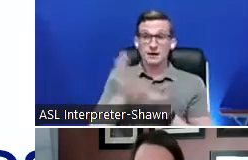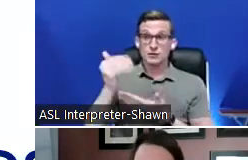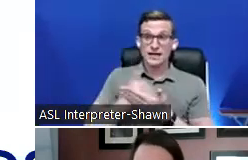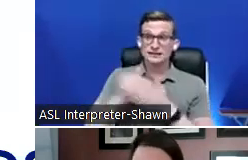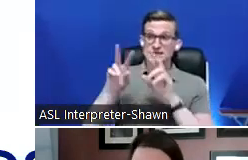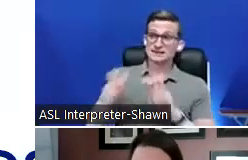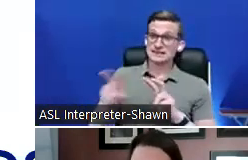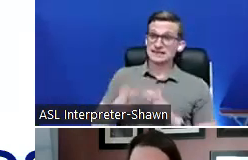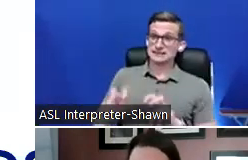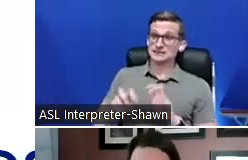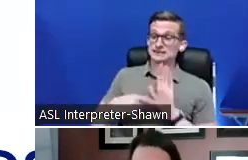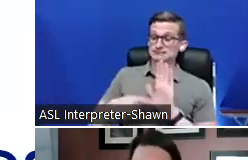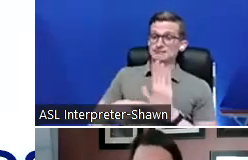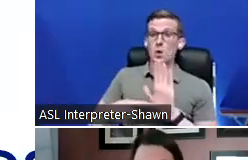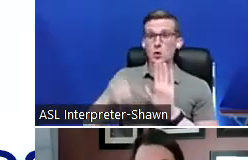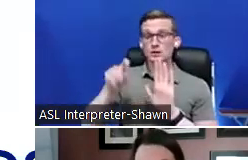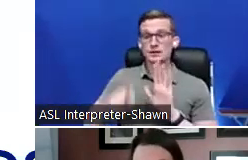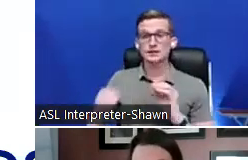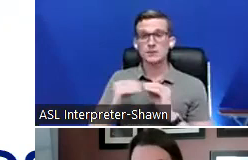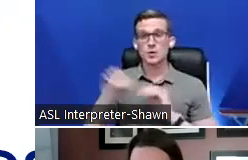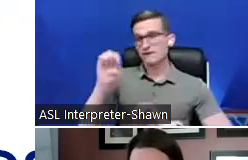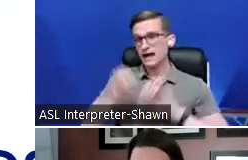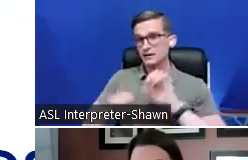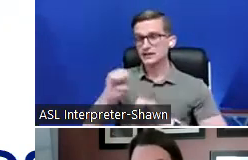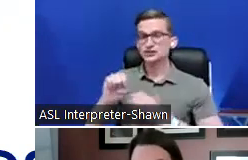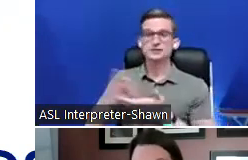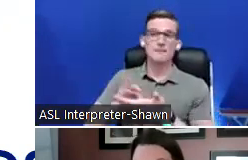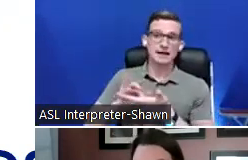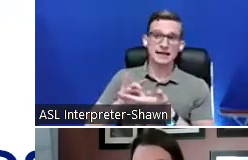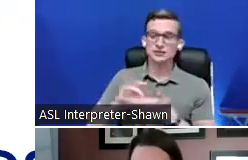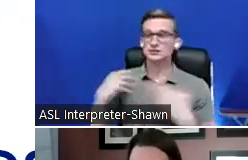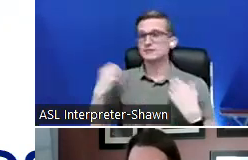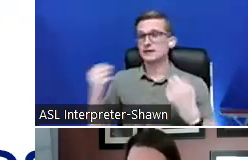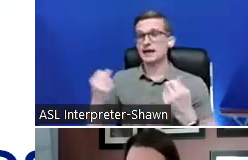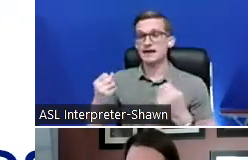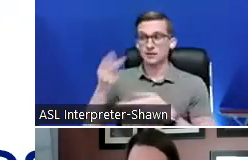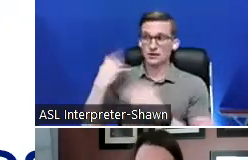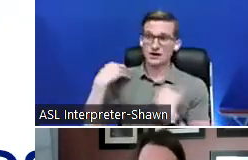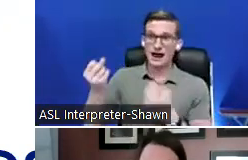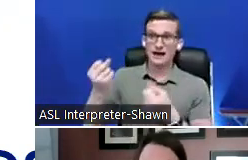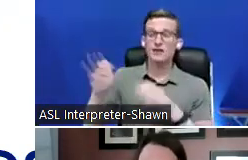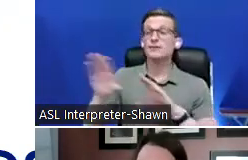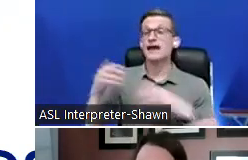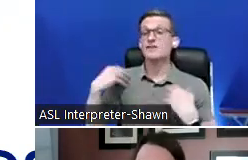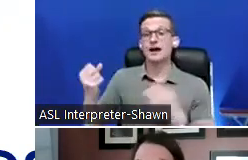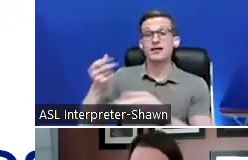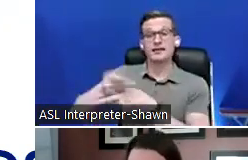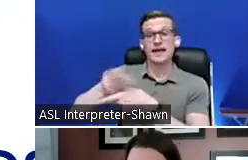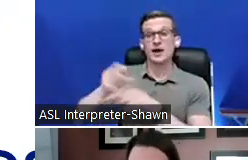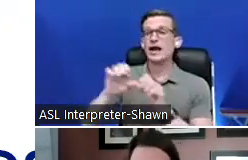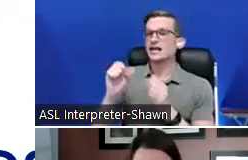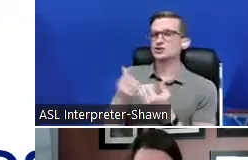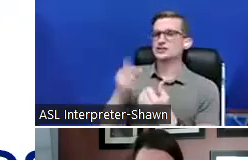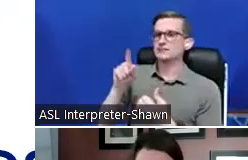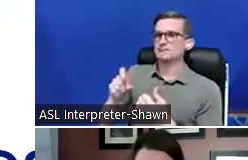further evaluation, medication, or behavioral health care is needed, that the agency must ensure that this need is met and document